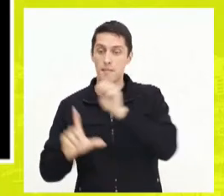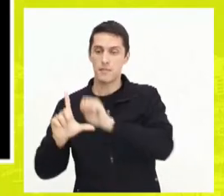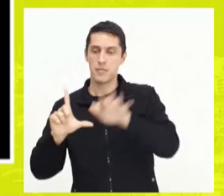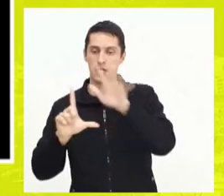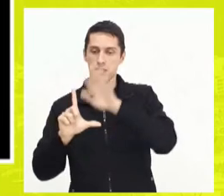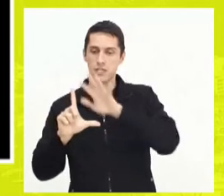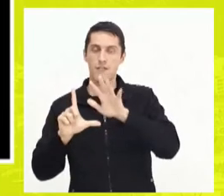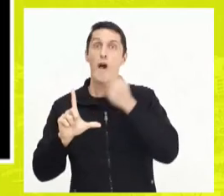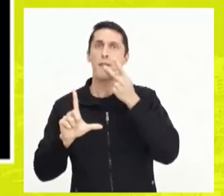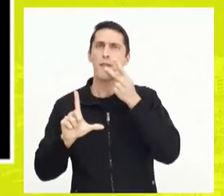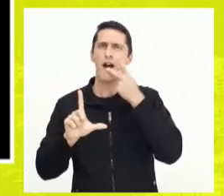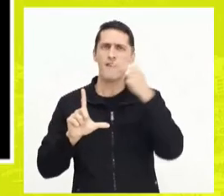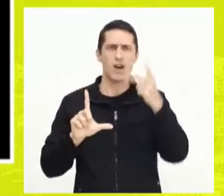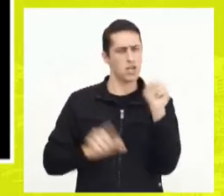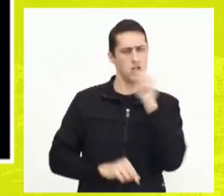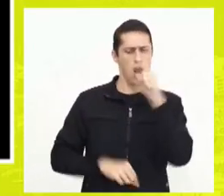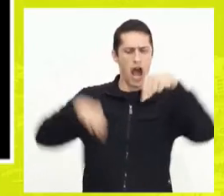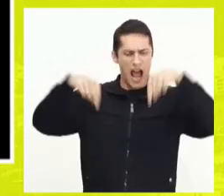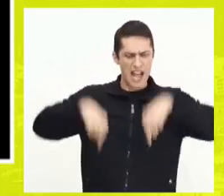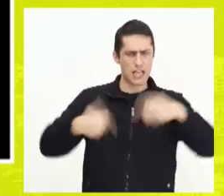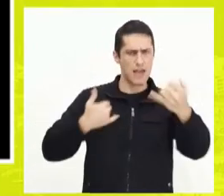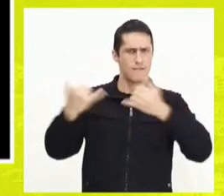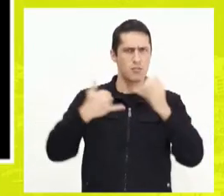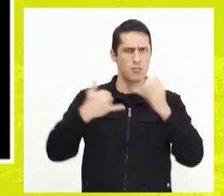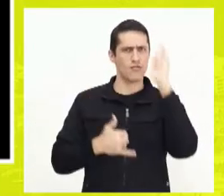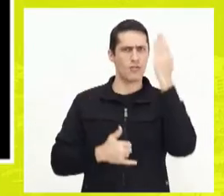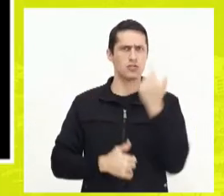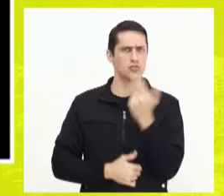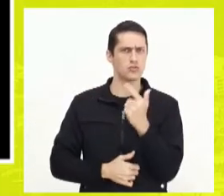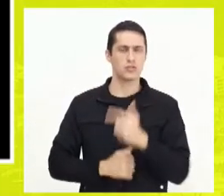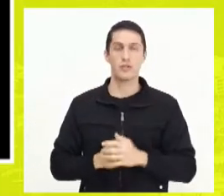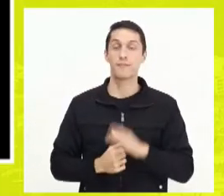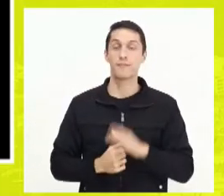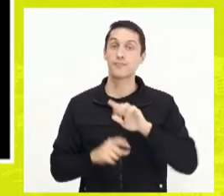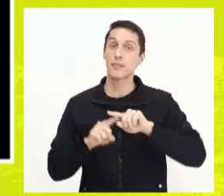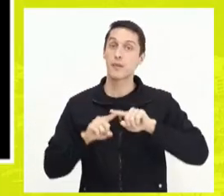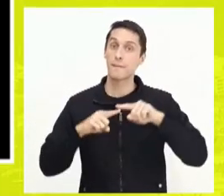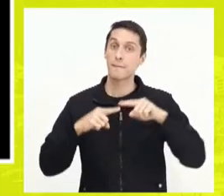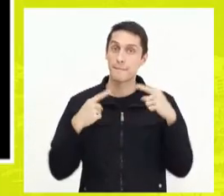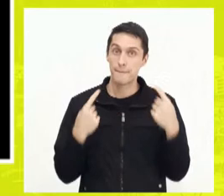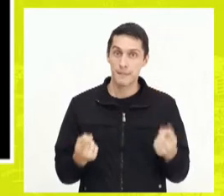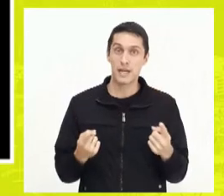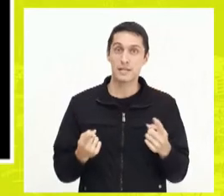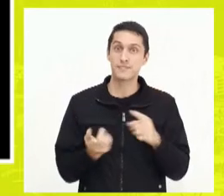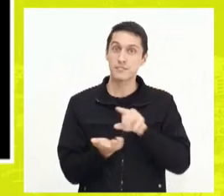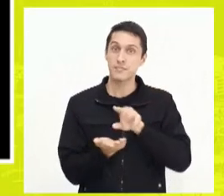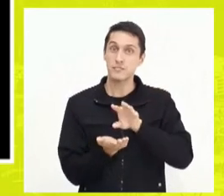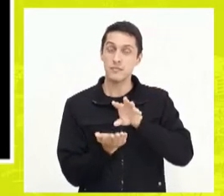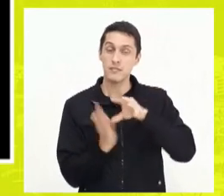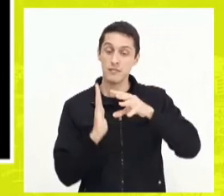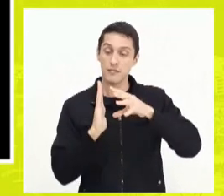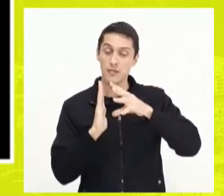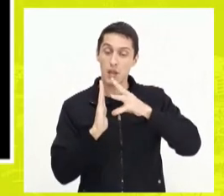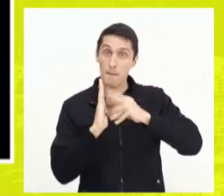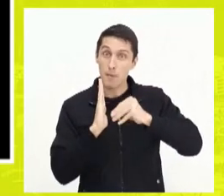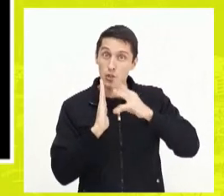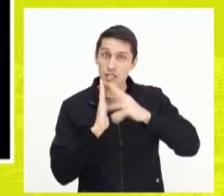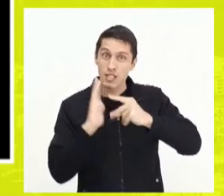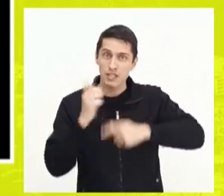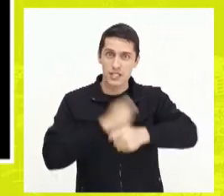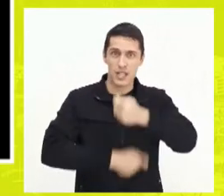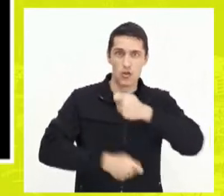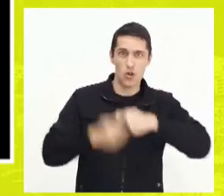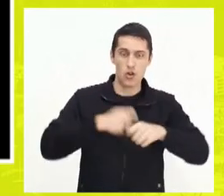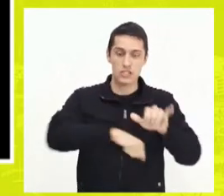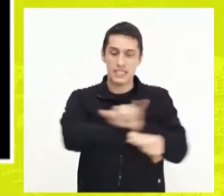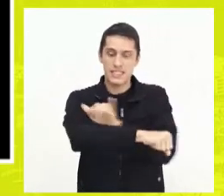and they but the pharma the platform say no we don't work with information we work with business models but these strategies that